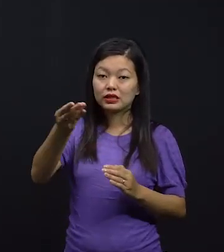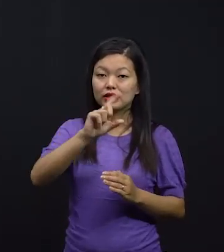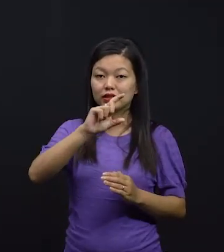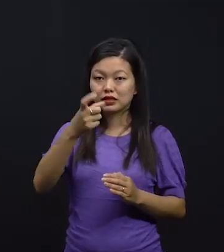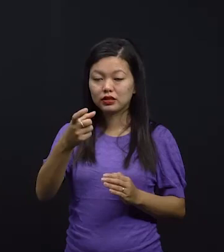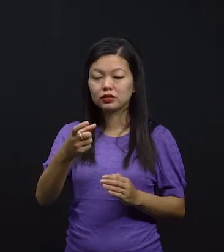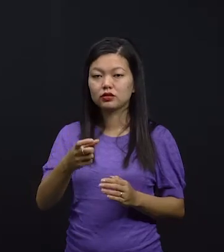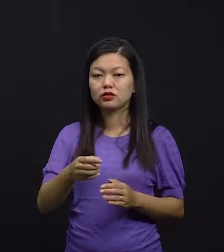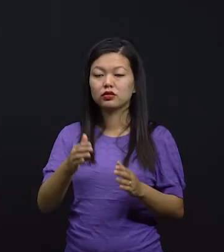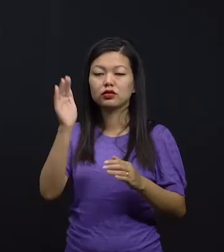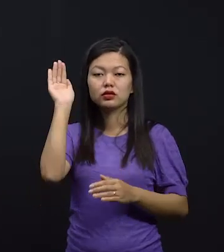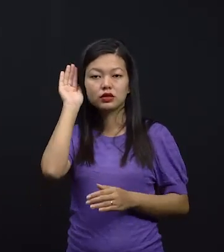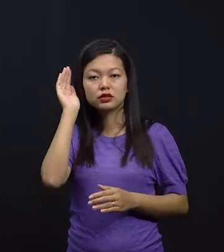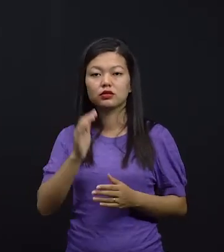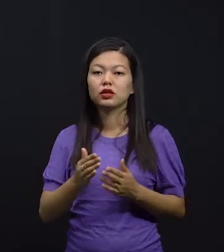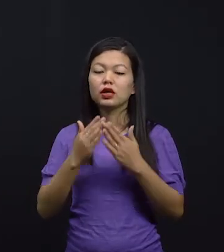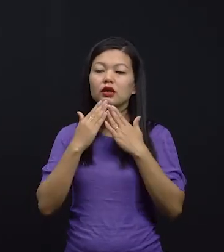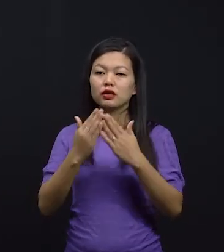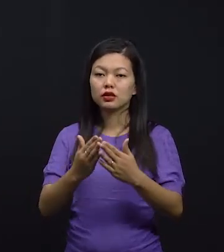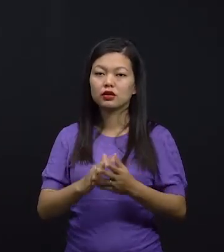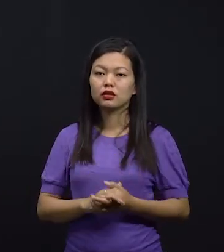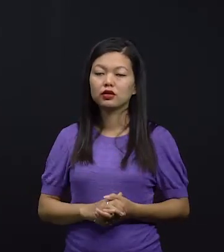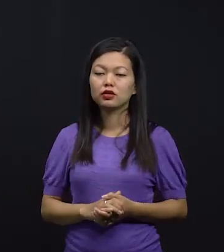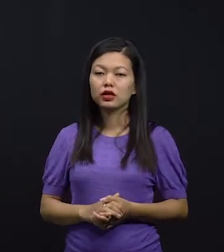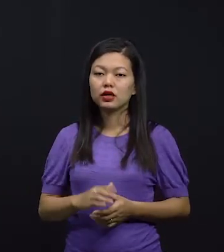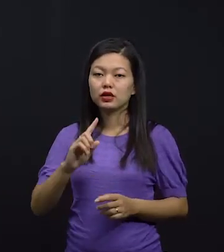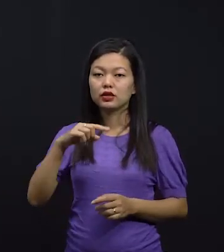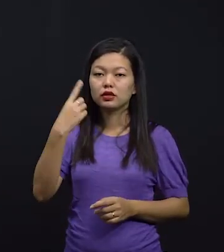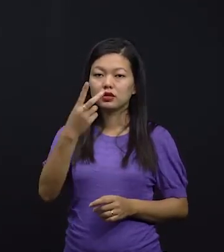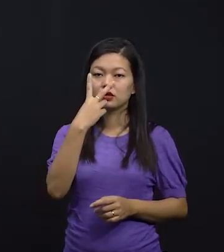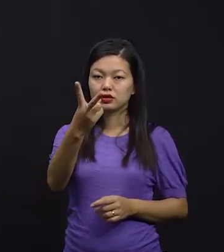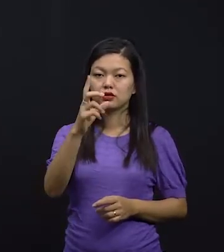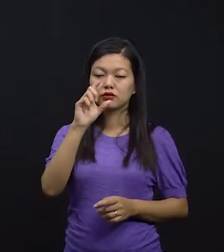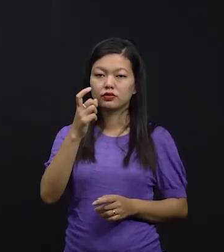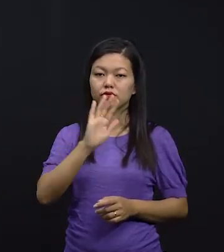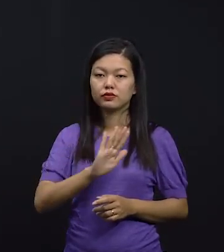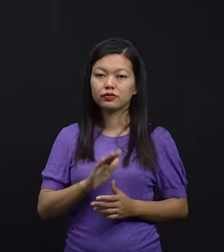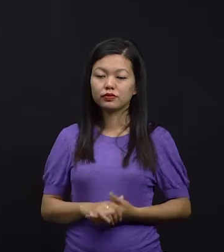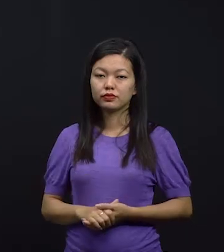And I want to say thank you for bearing with me so patiently. We will see you next class.